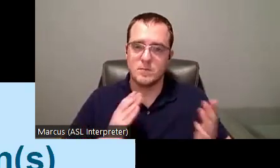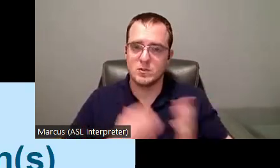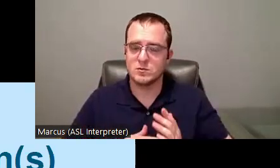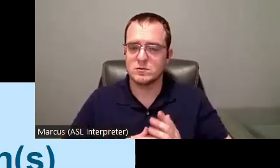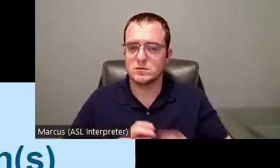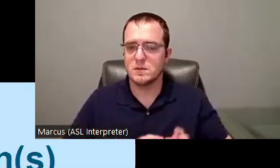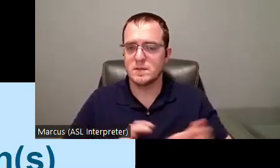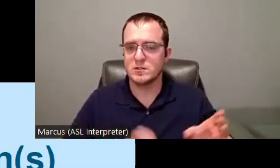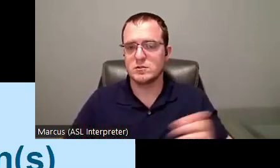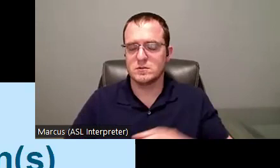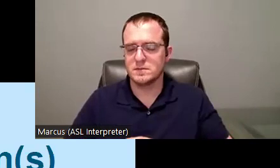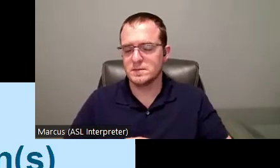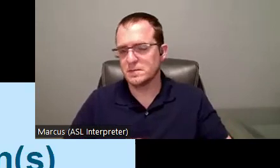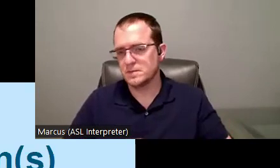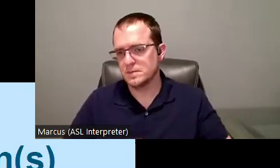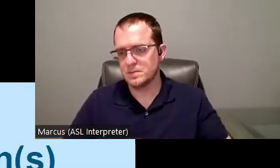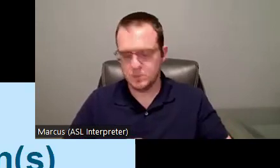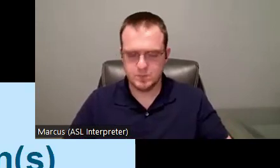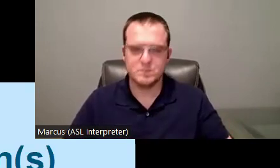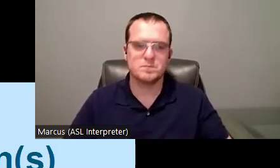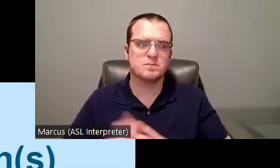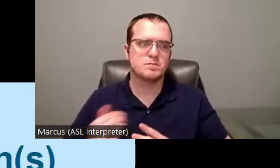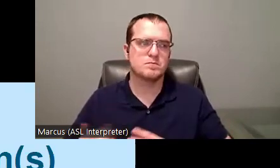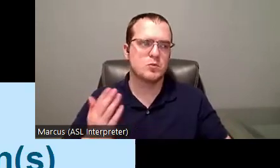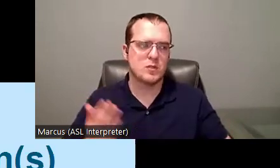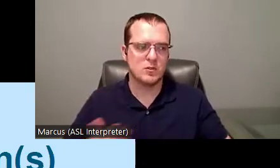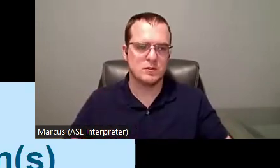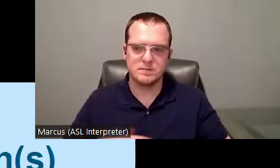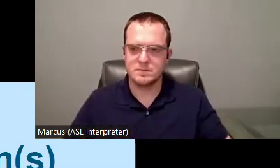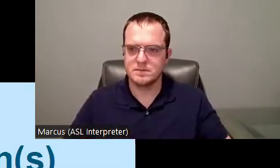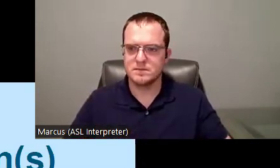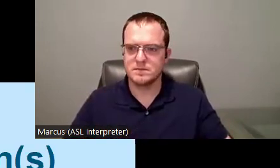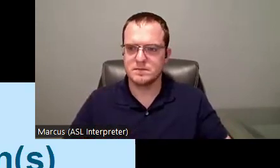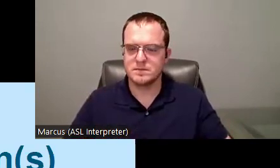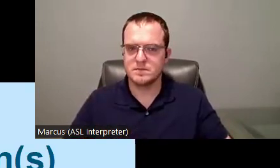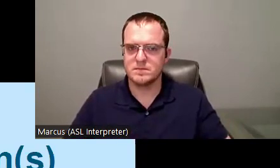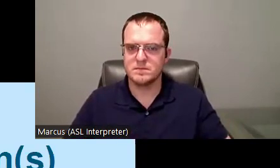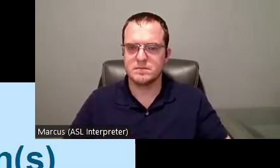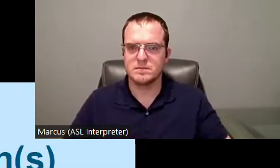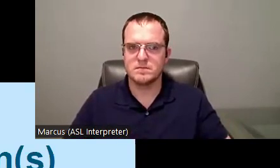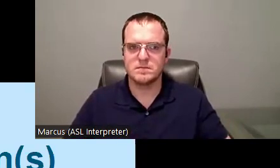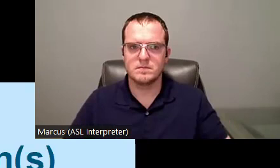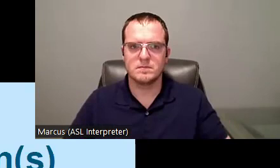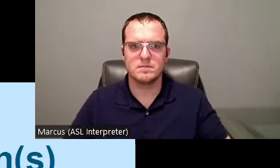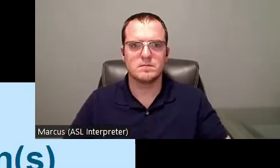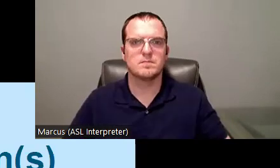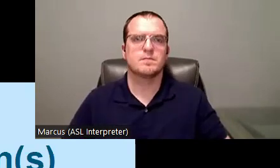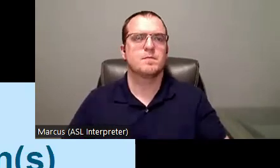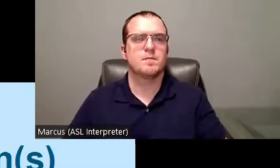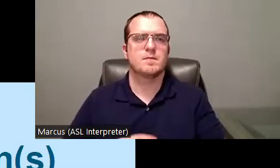or abstentions? Great, the motion carries. Then moving on to the Get Online, Grow Online